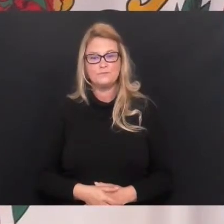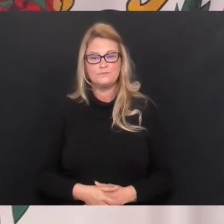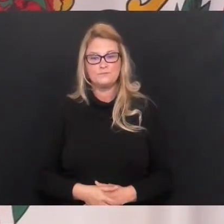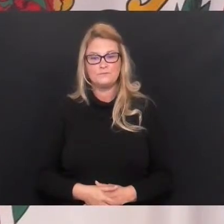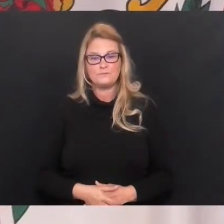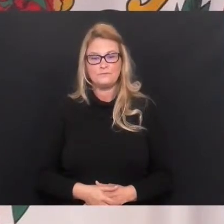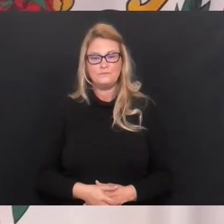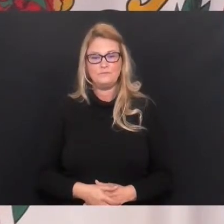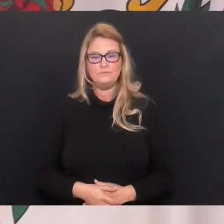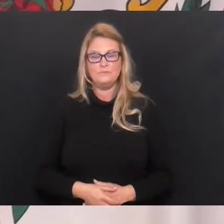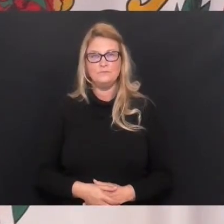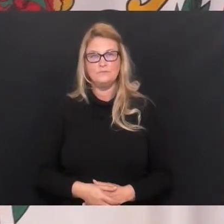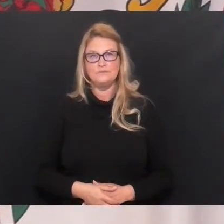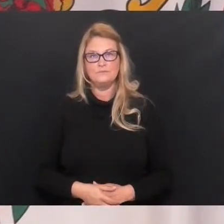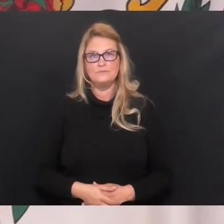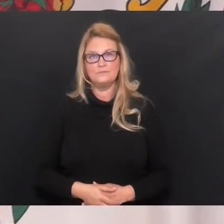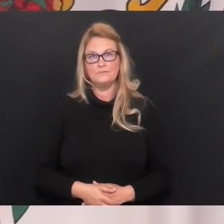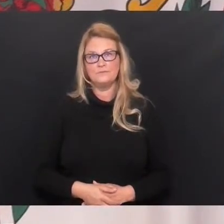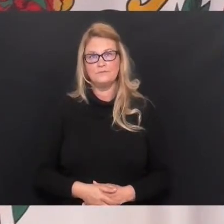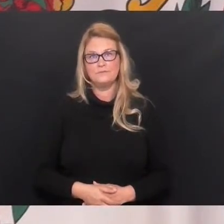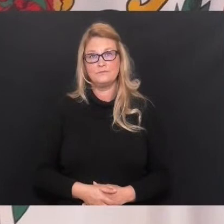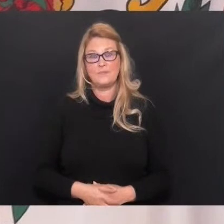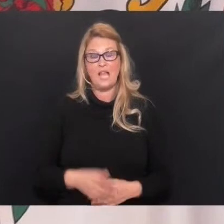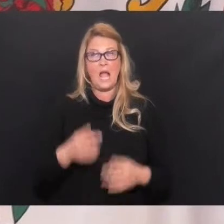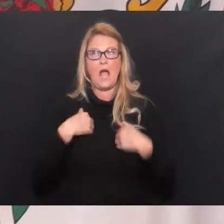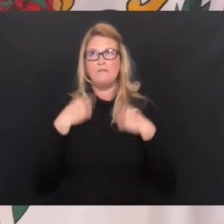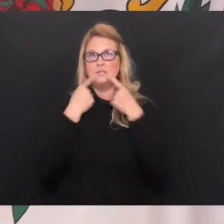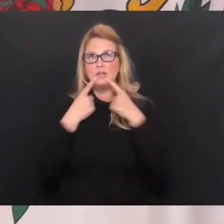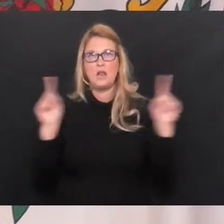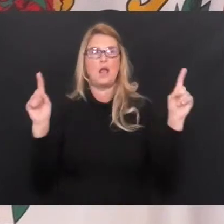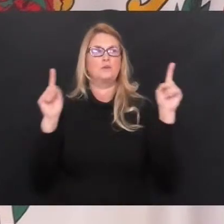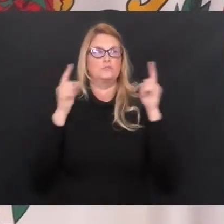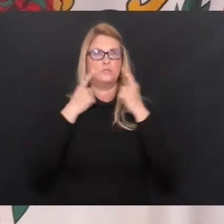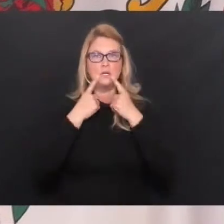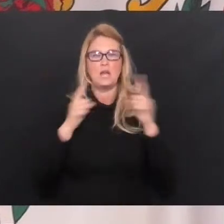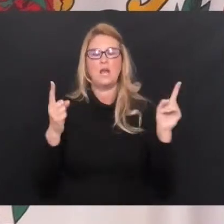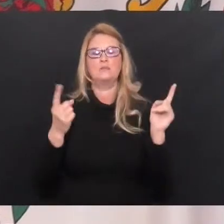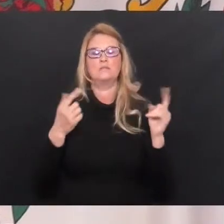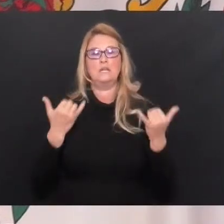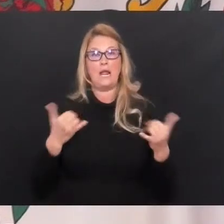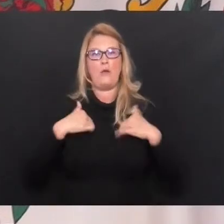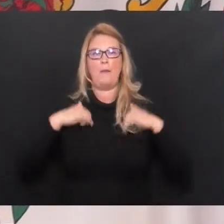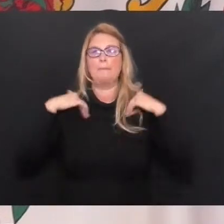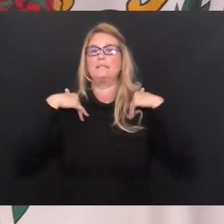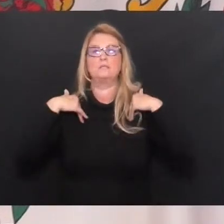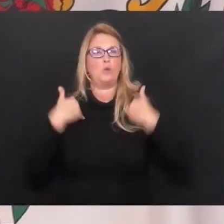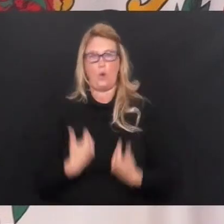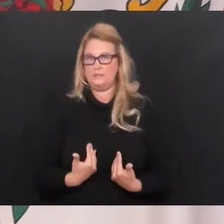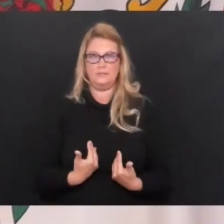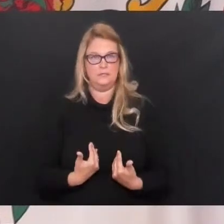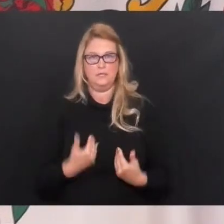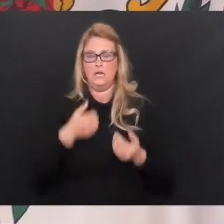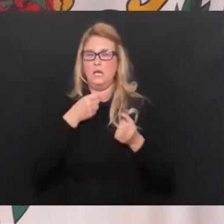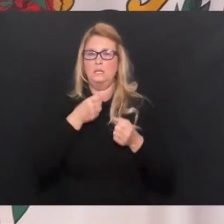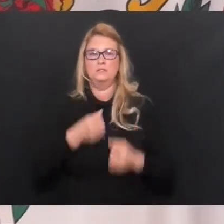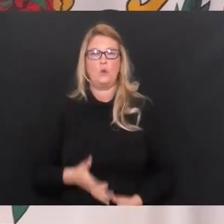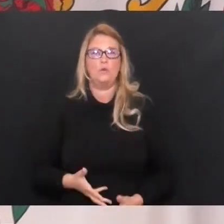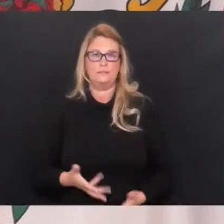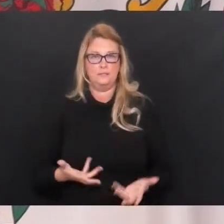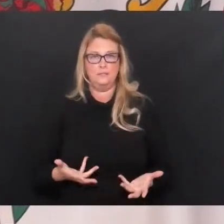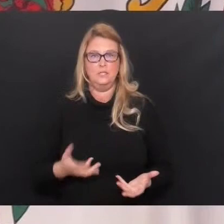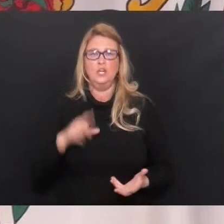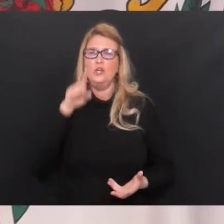and I am exhausted, to say the very least, in saying it. You have got to